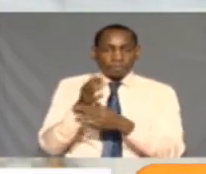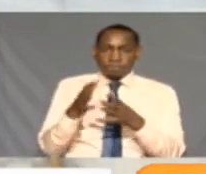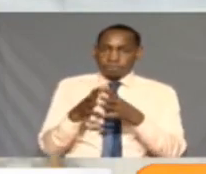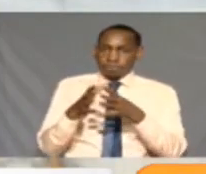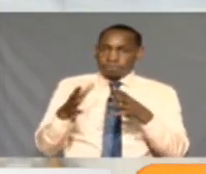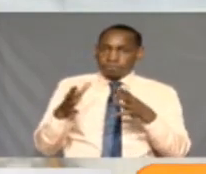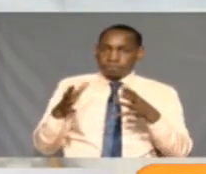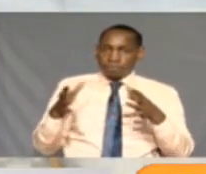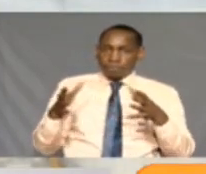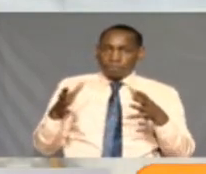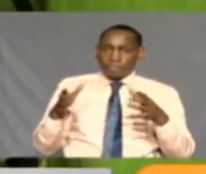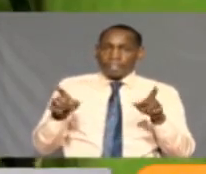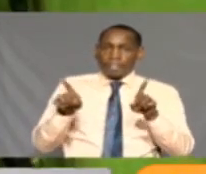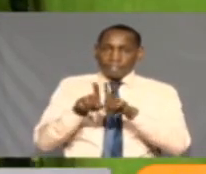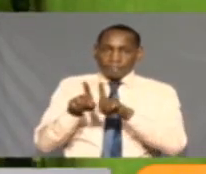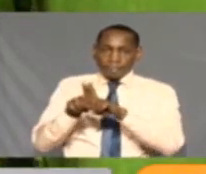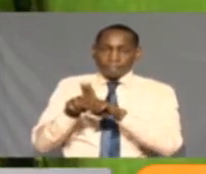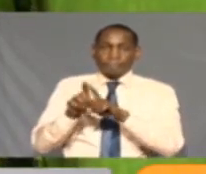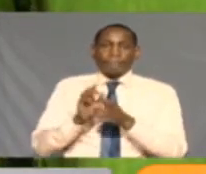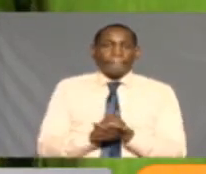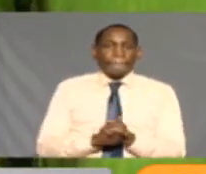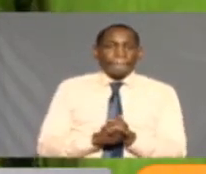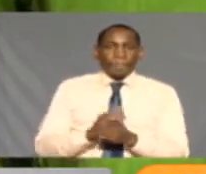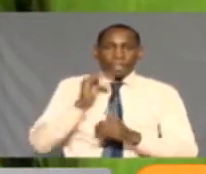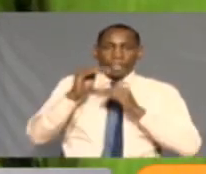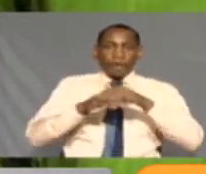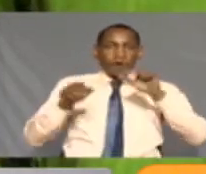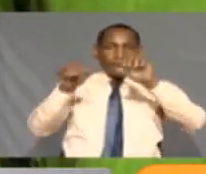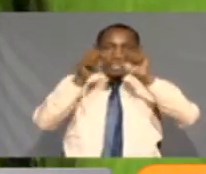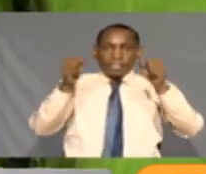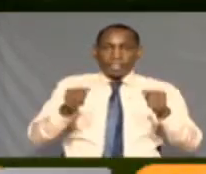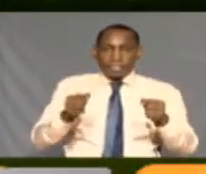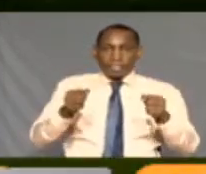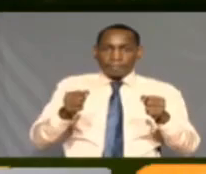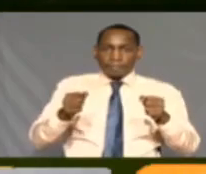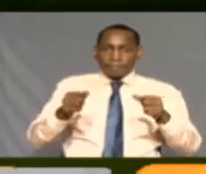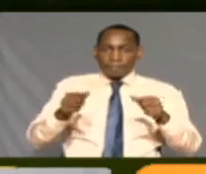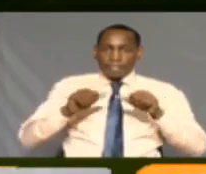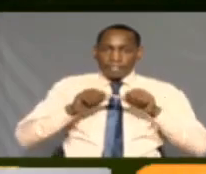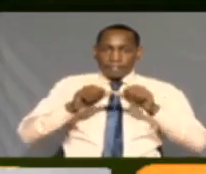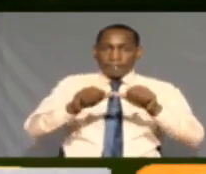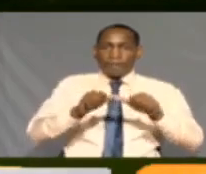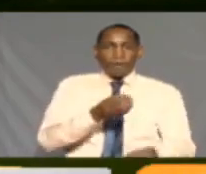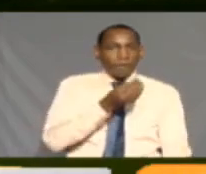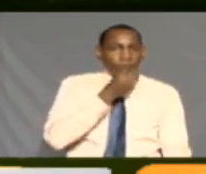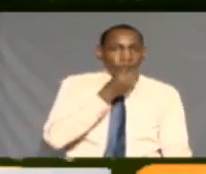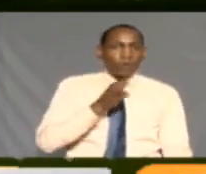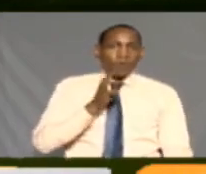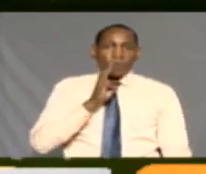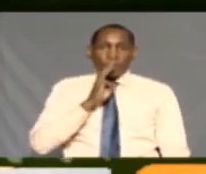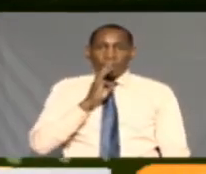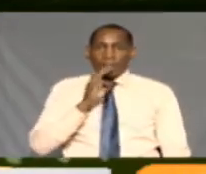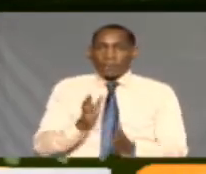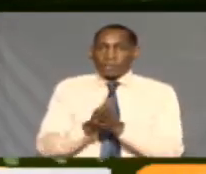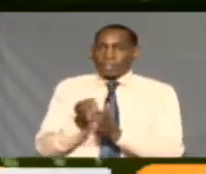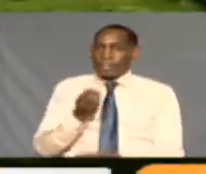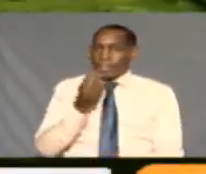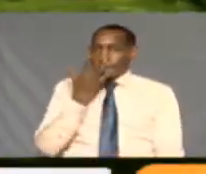growing at a uniform rate. The entire system is automated, from the feeds, water to